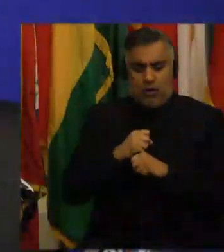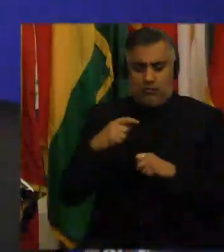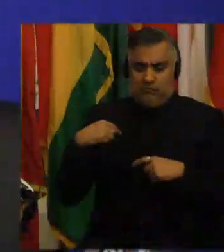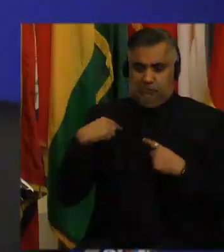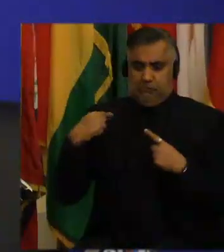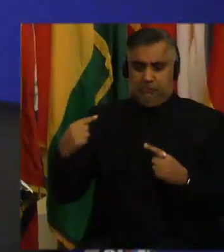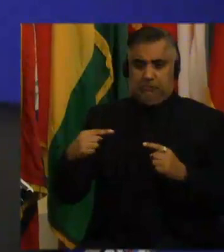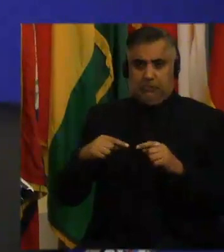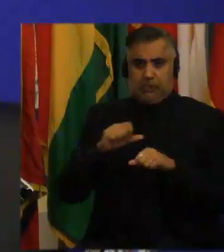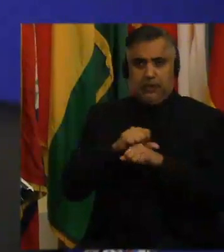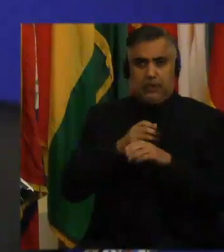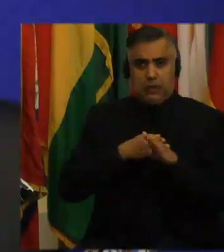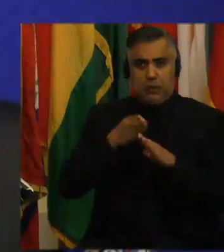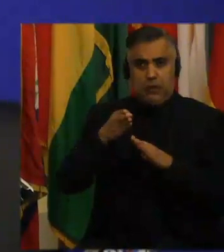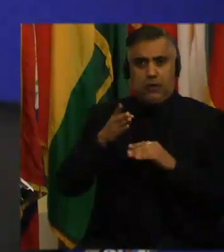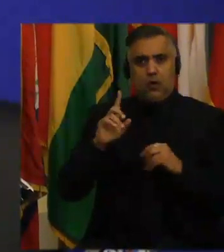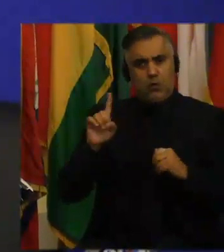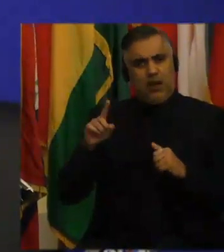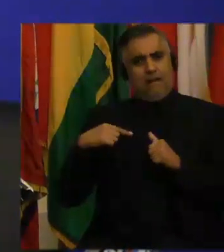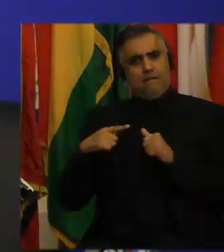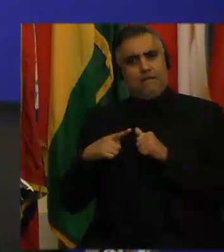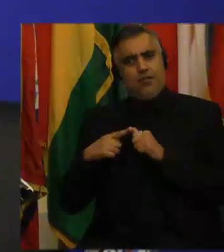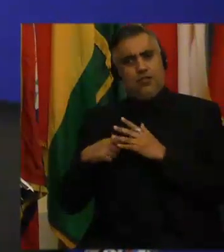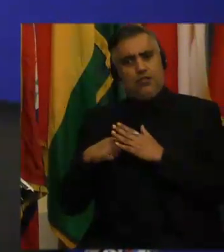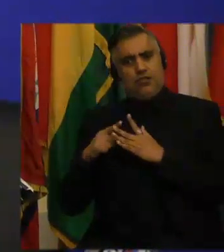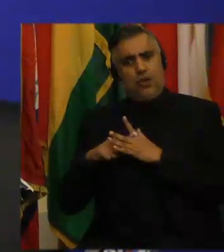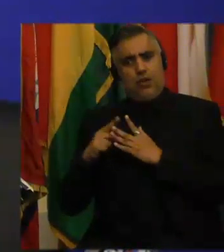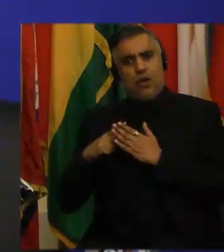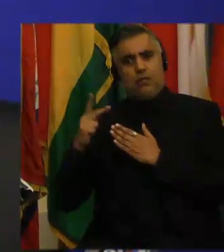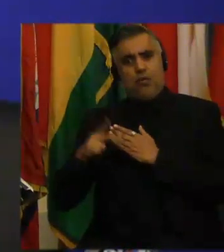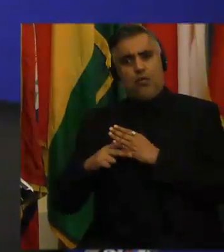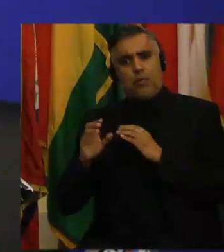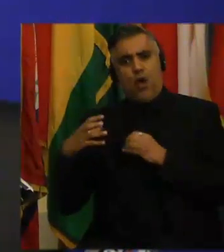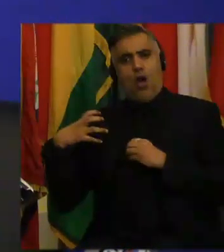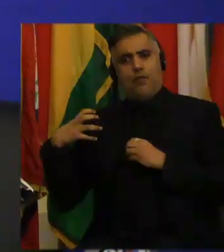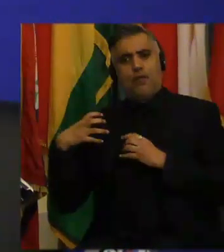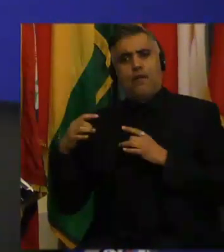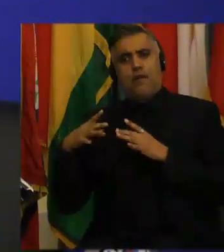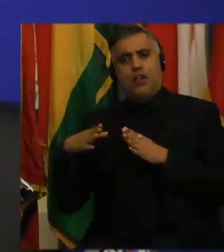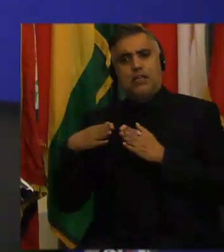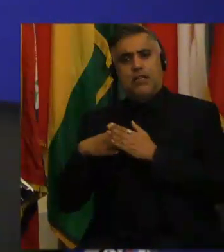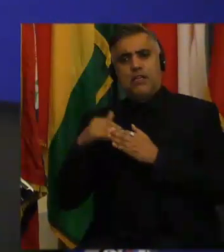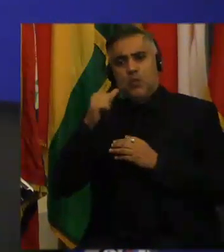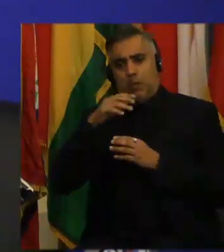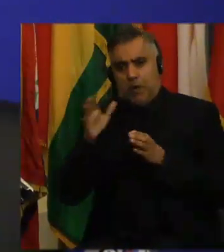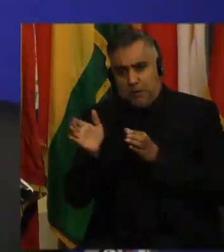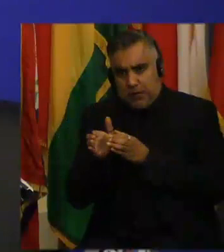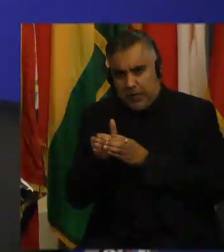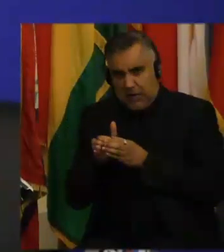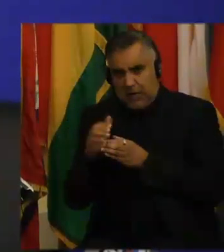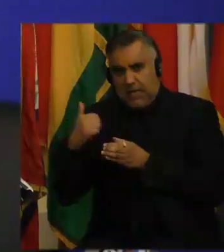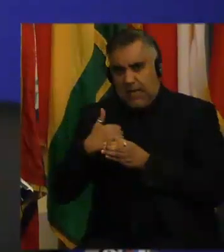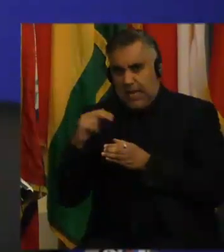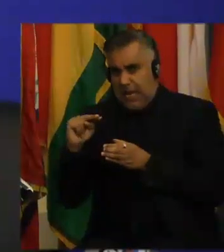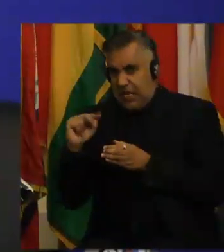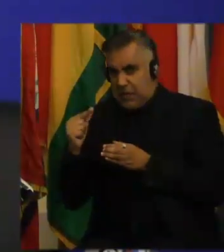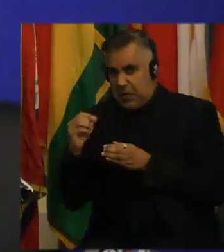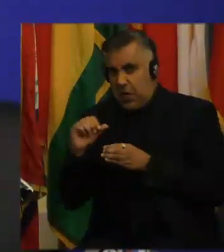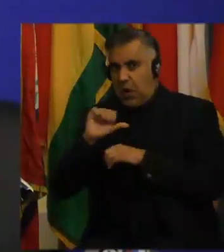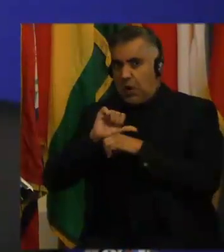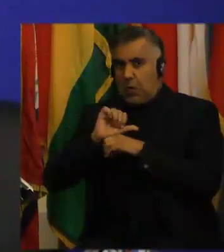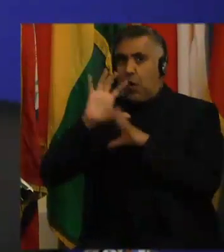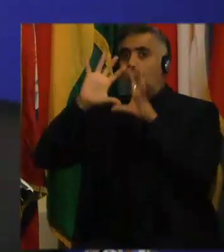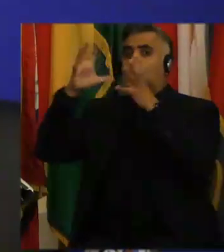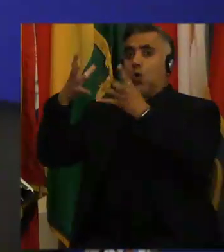career. When I first started, I was a program officer for violence against women for a tiny Canadian NGO that worked globally with